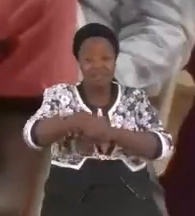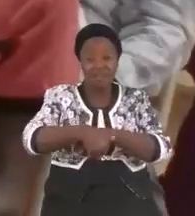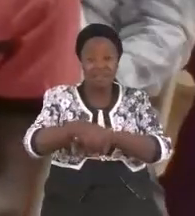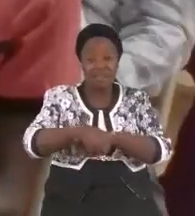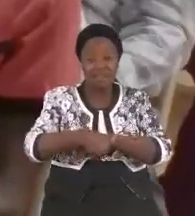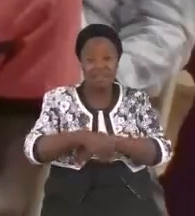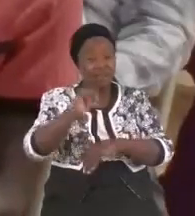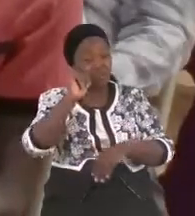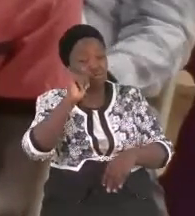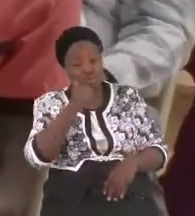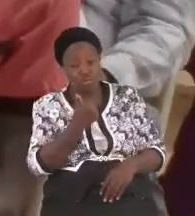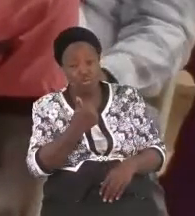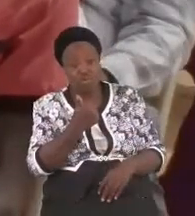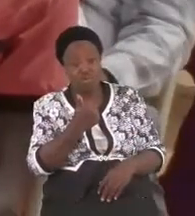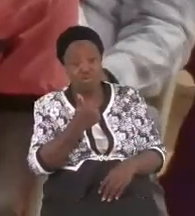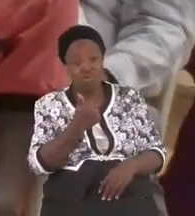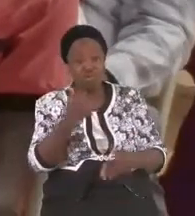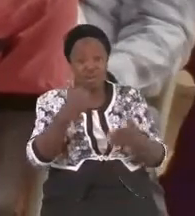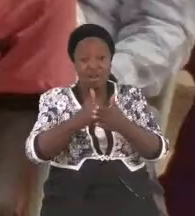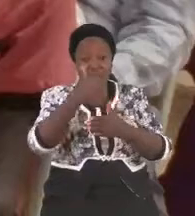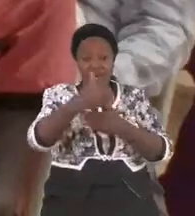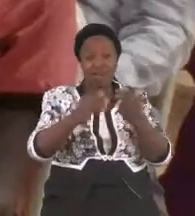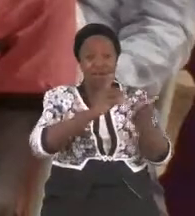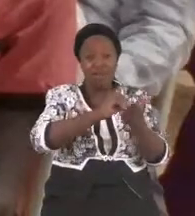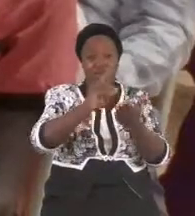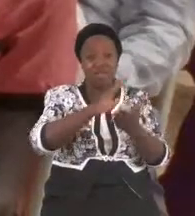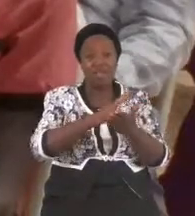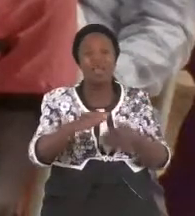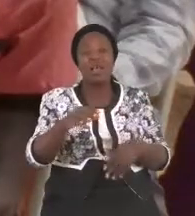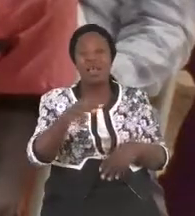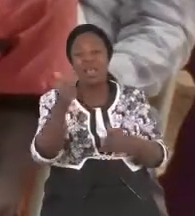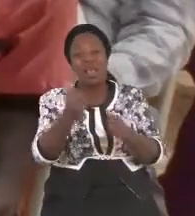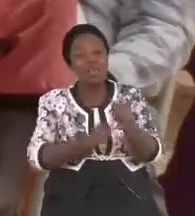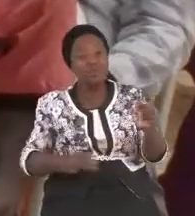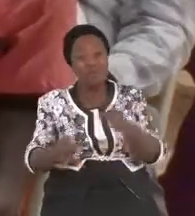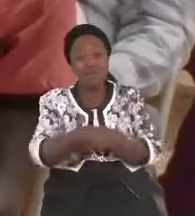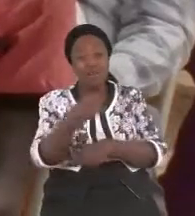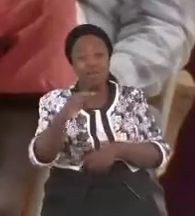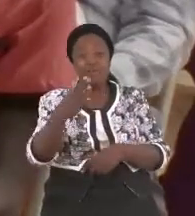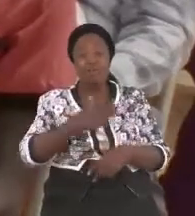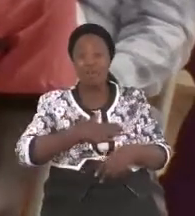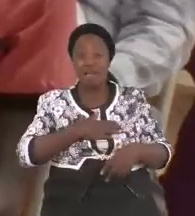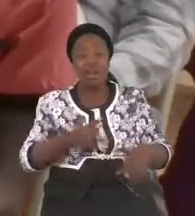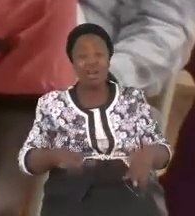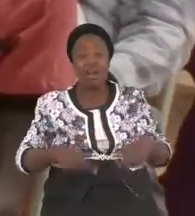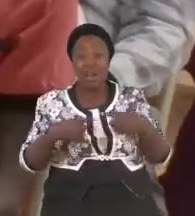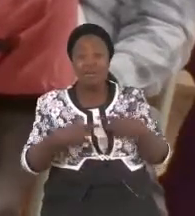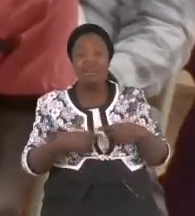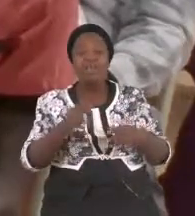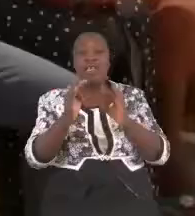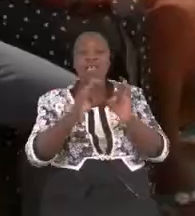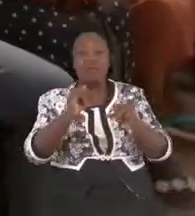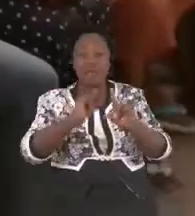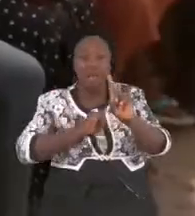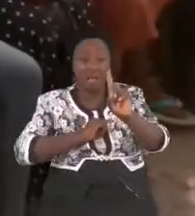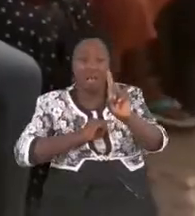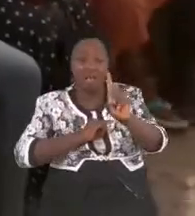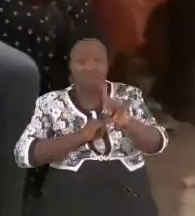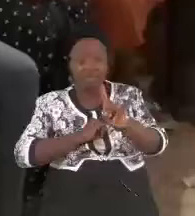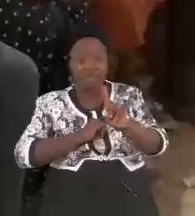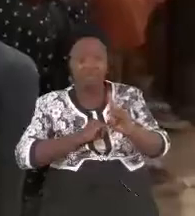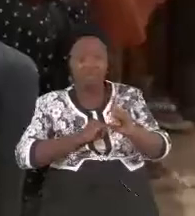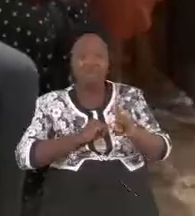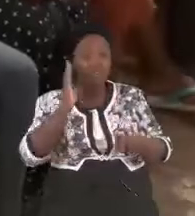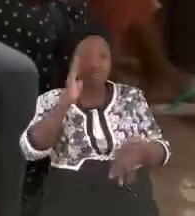tomorrow, next week, every day of your life, if I shall